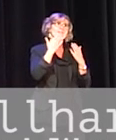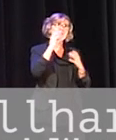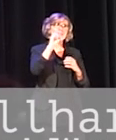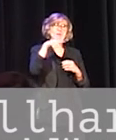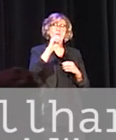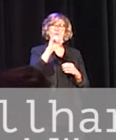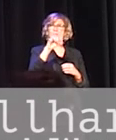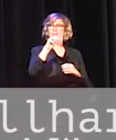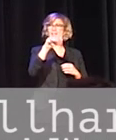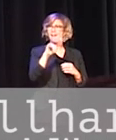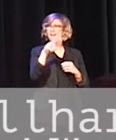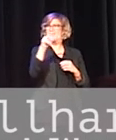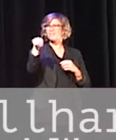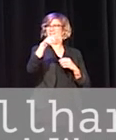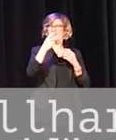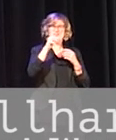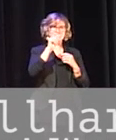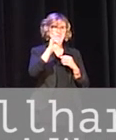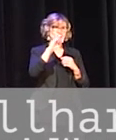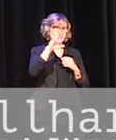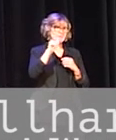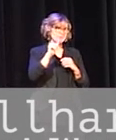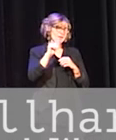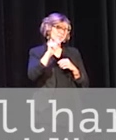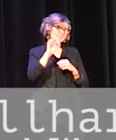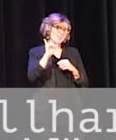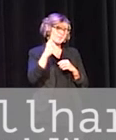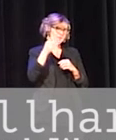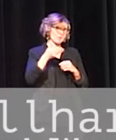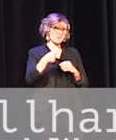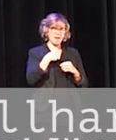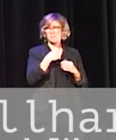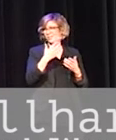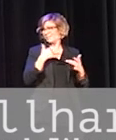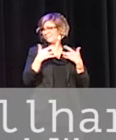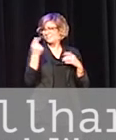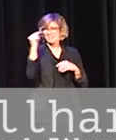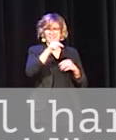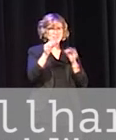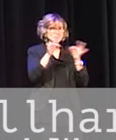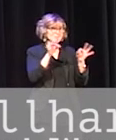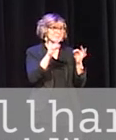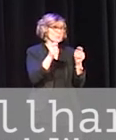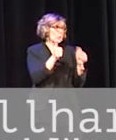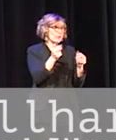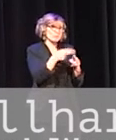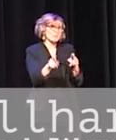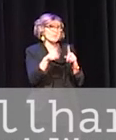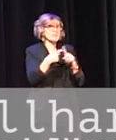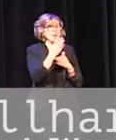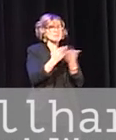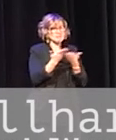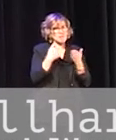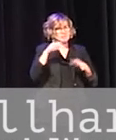OPME and Tribeca Film Institute for inviting me. It's really awesome to be here and to talk to you kind of very quickly and briefly about some of the insights that I've been